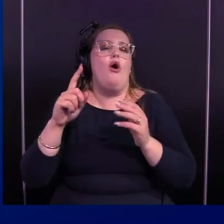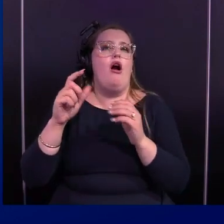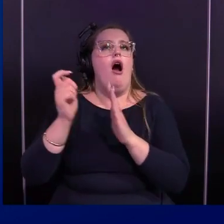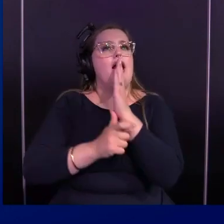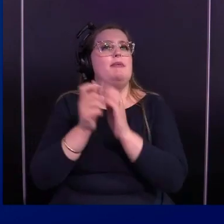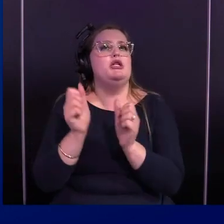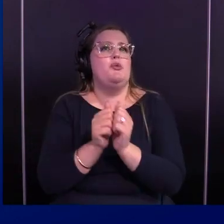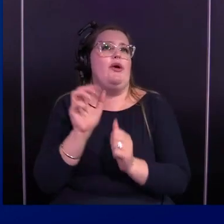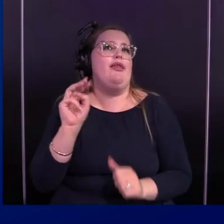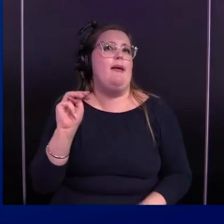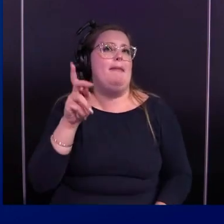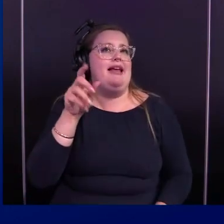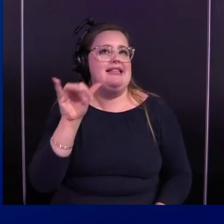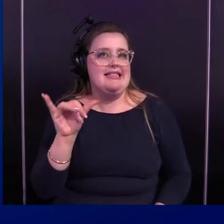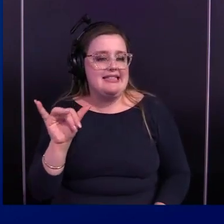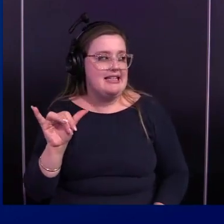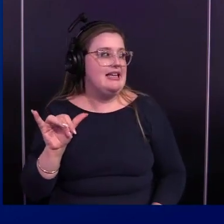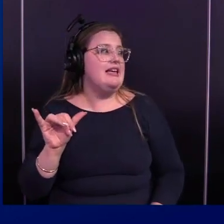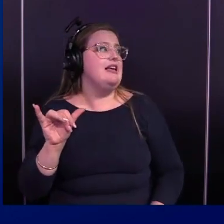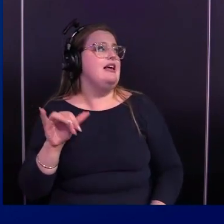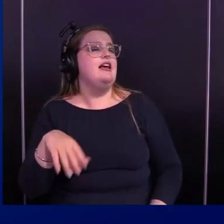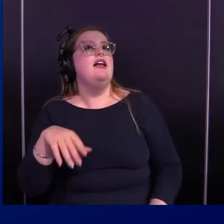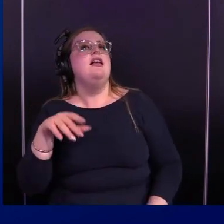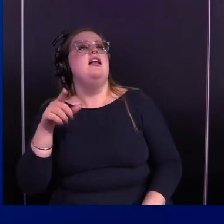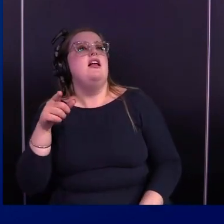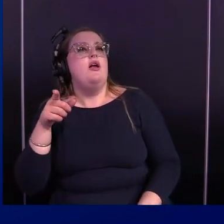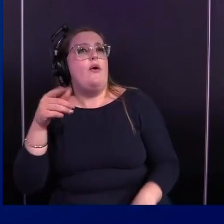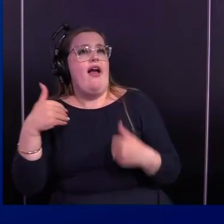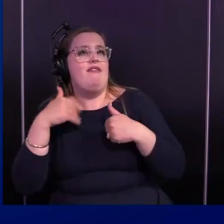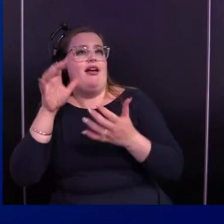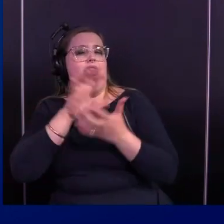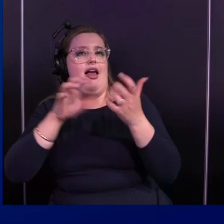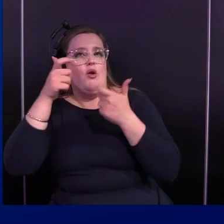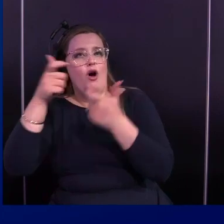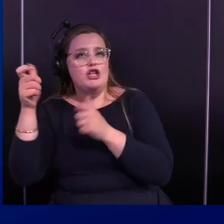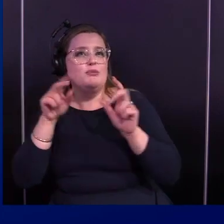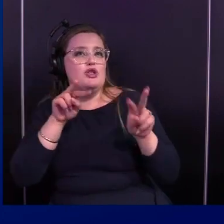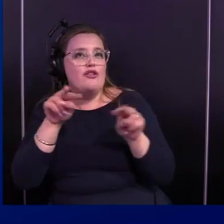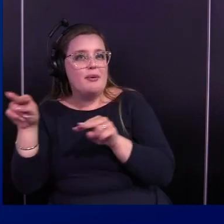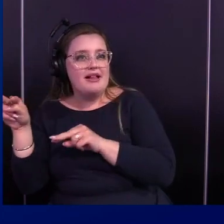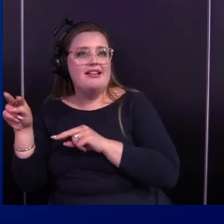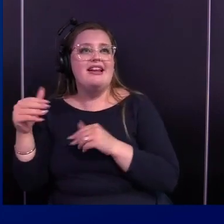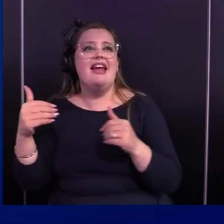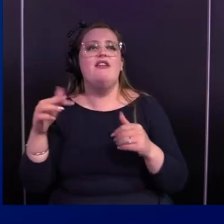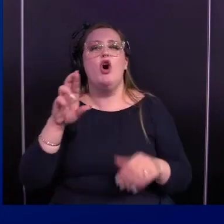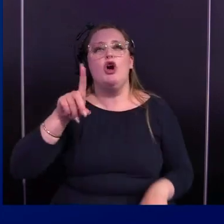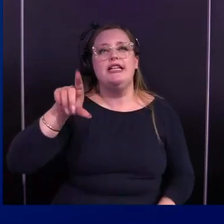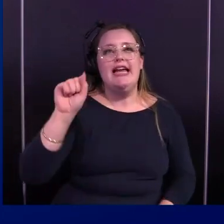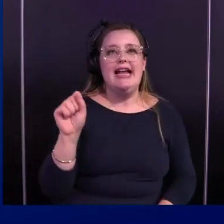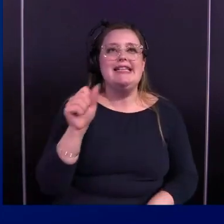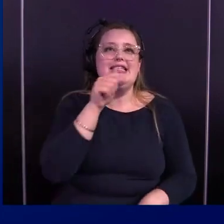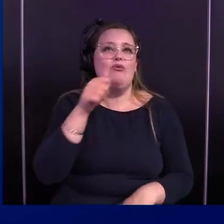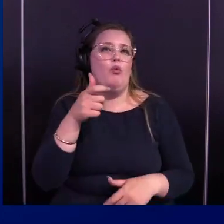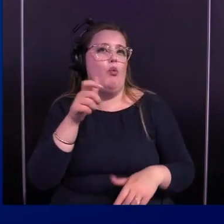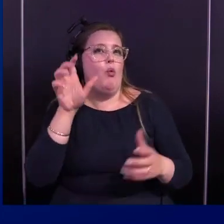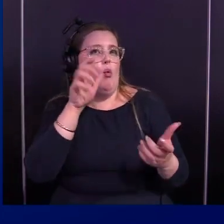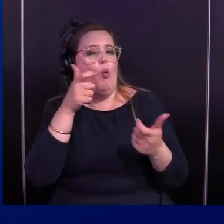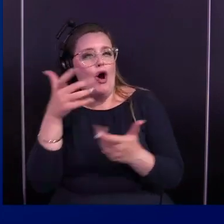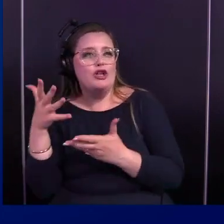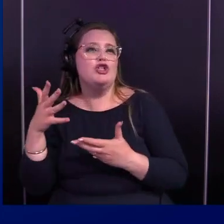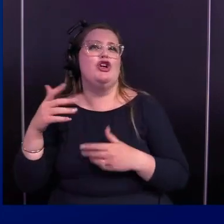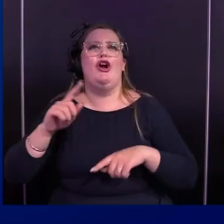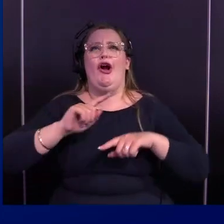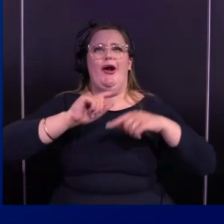got CloudWatch, cross-account observability. We've got RDS Secrets Manager integration, S3 server-side